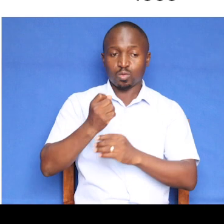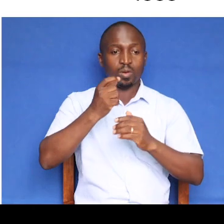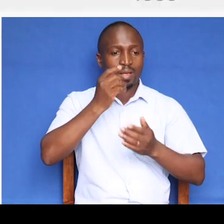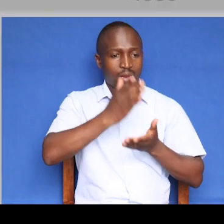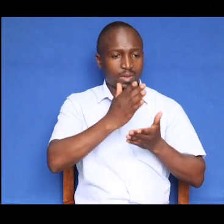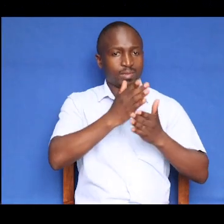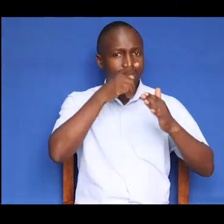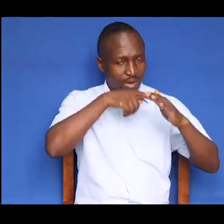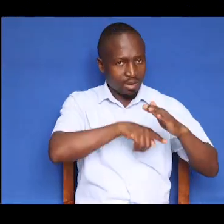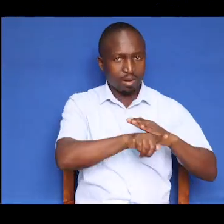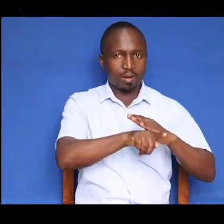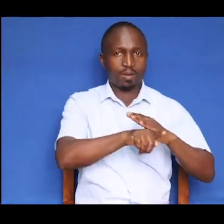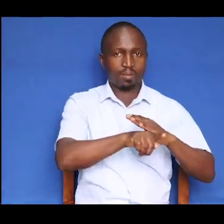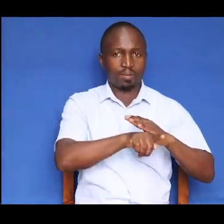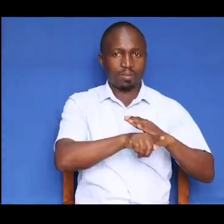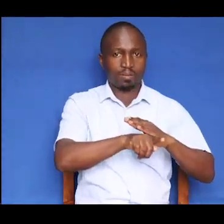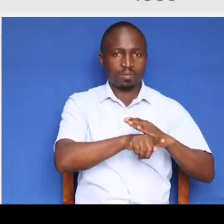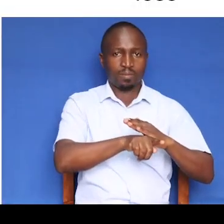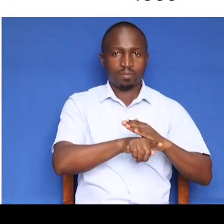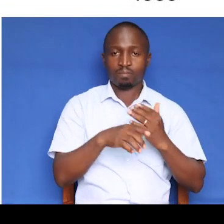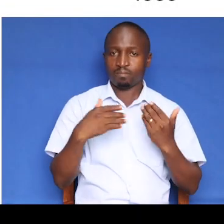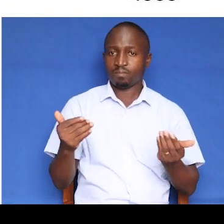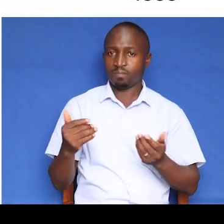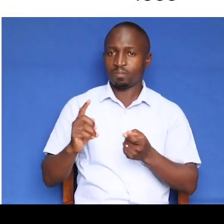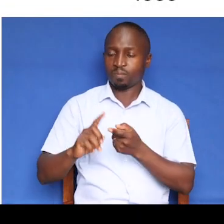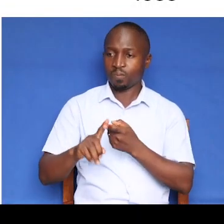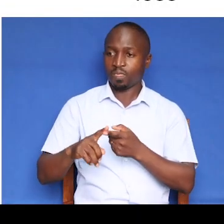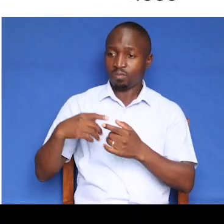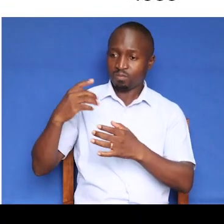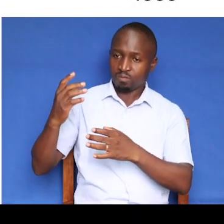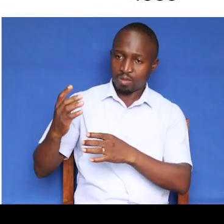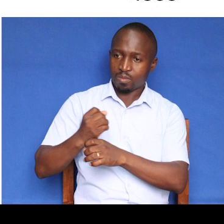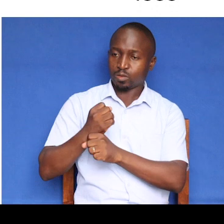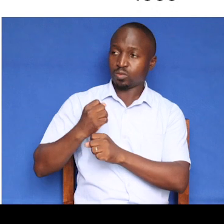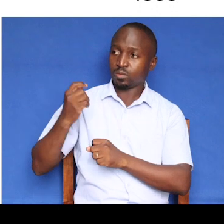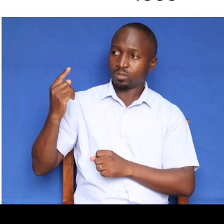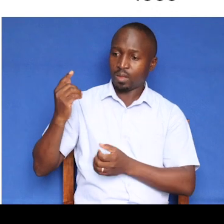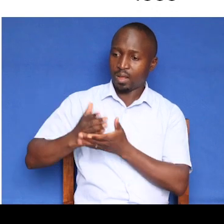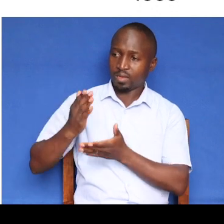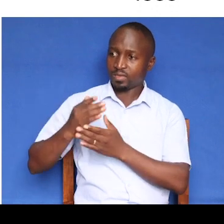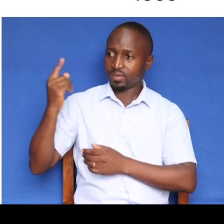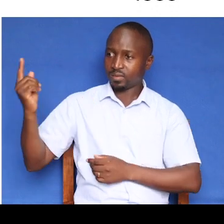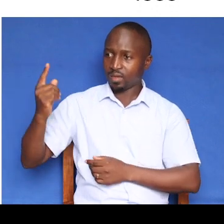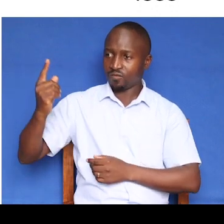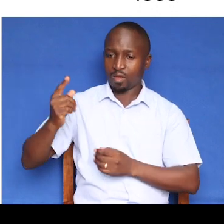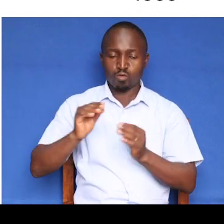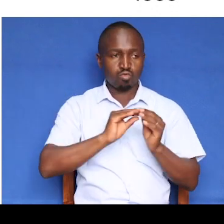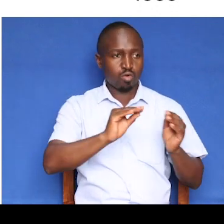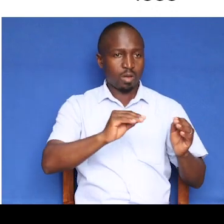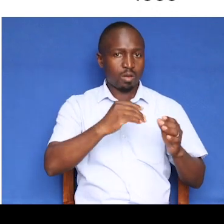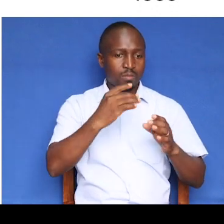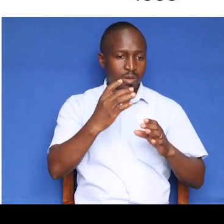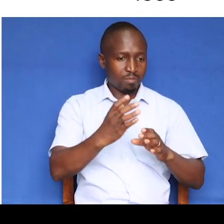income, we have to take net national income minus net income